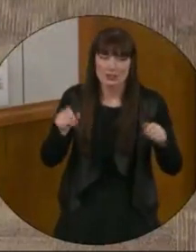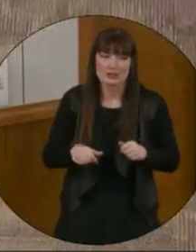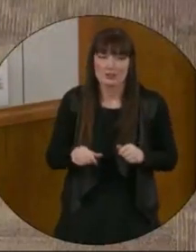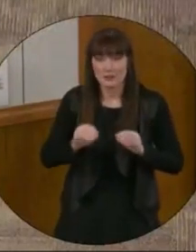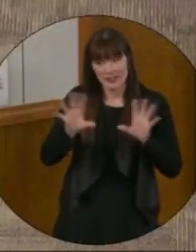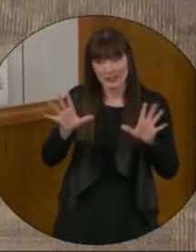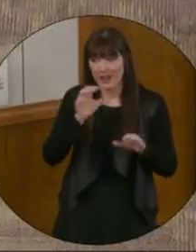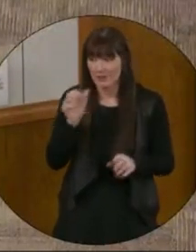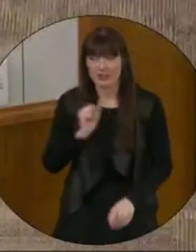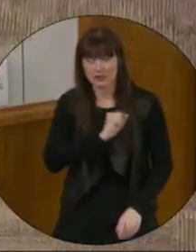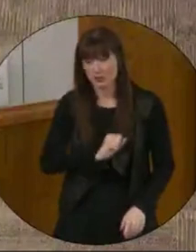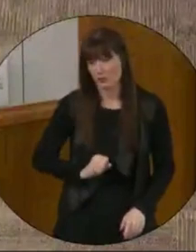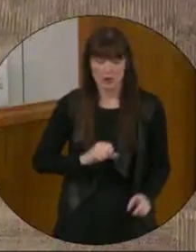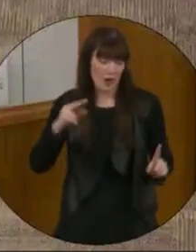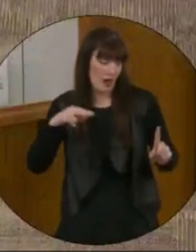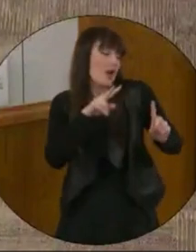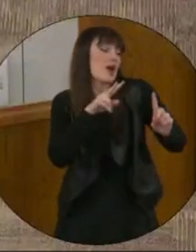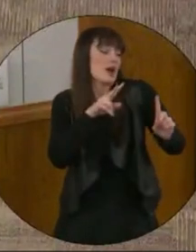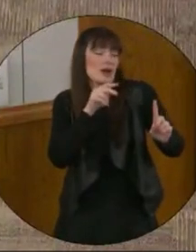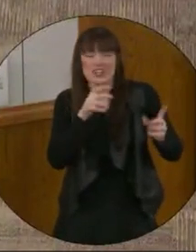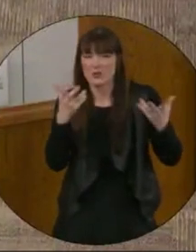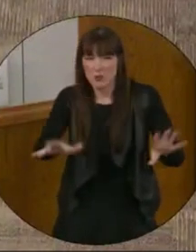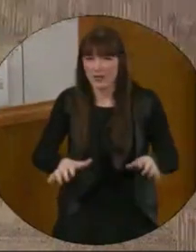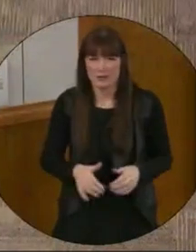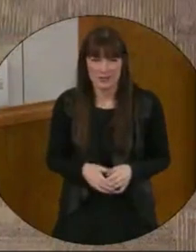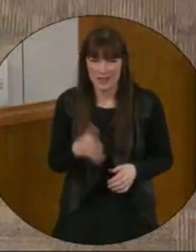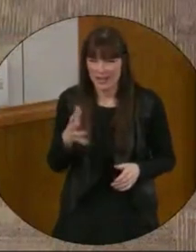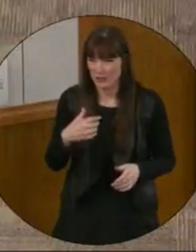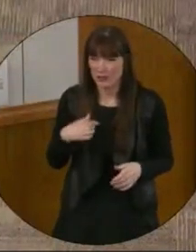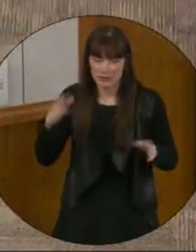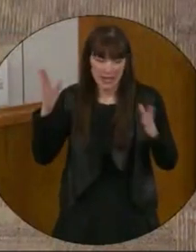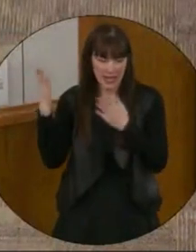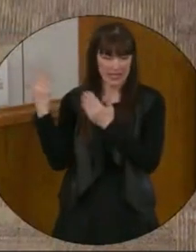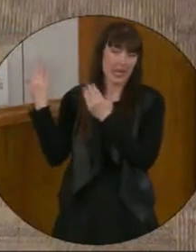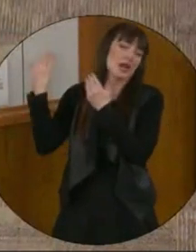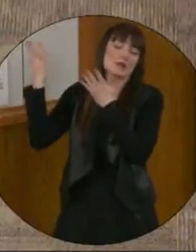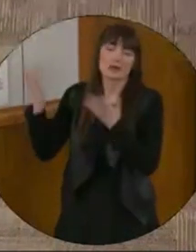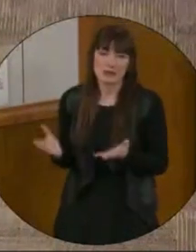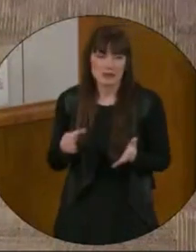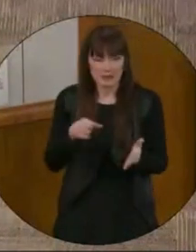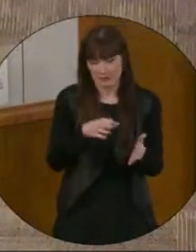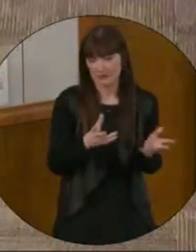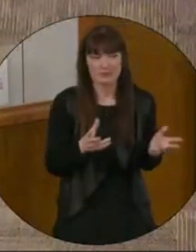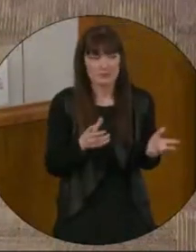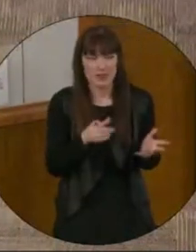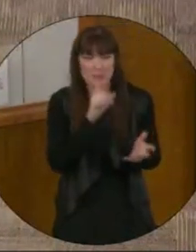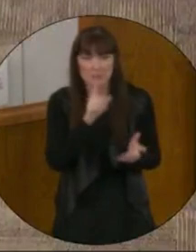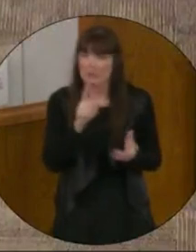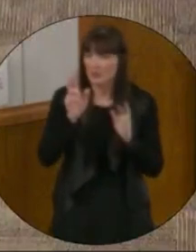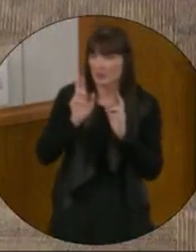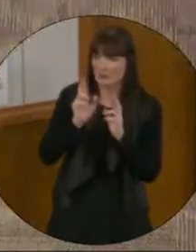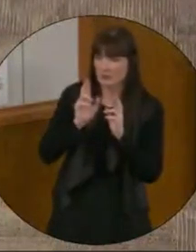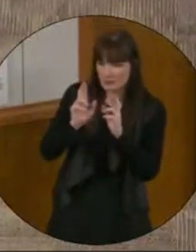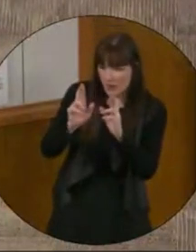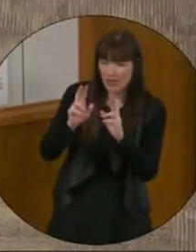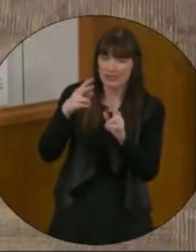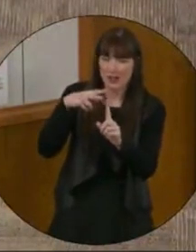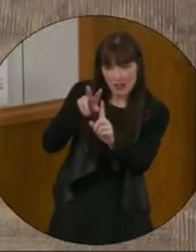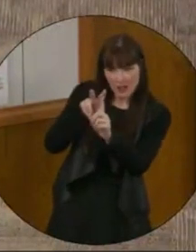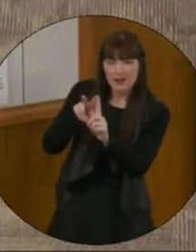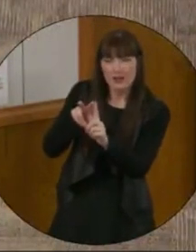a superhero, and I didn't want to be. I didn't want to be given a cape at onboarding. I wanted to be given the respect that my education and experience